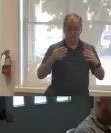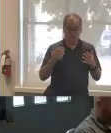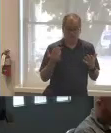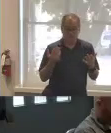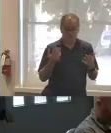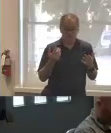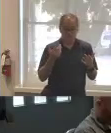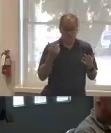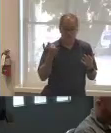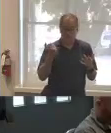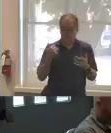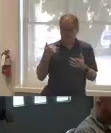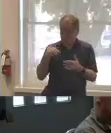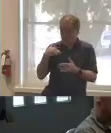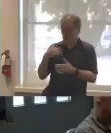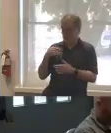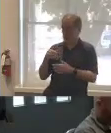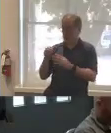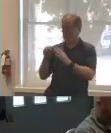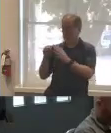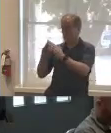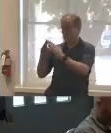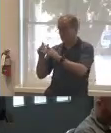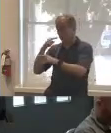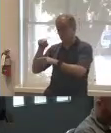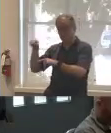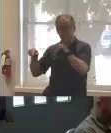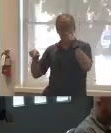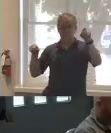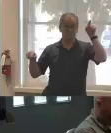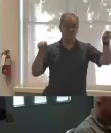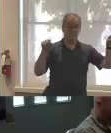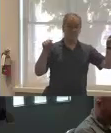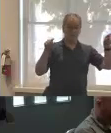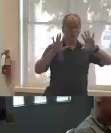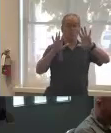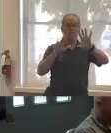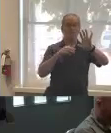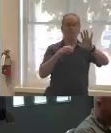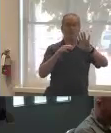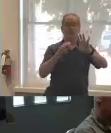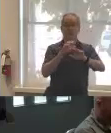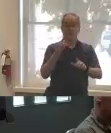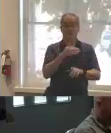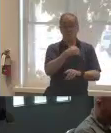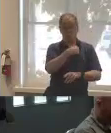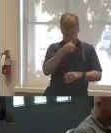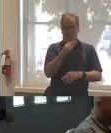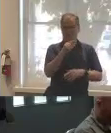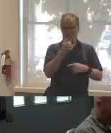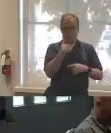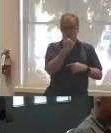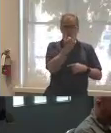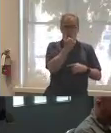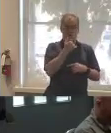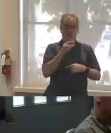there's no shelter for them to stay in the Greater Toronto Area. But they need the service from the 519. And